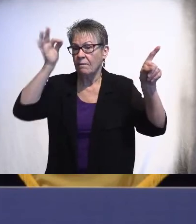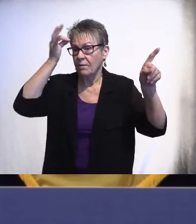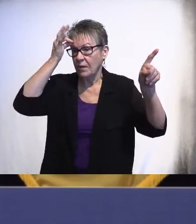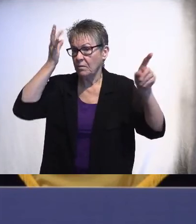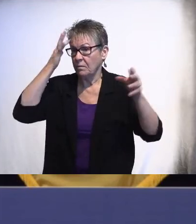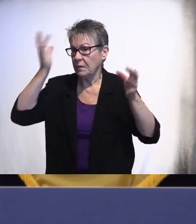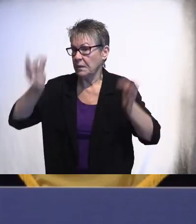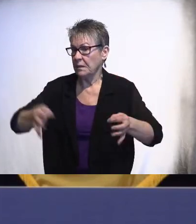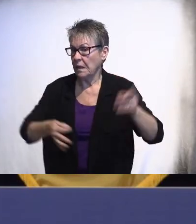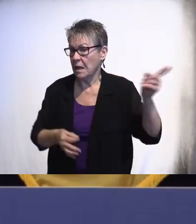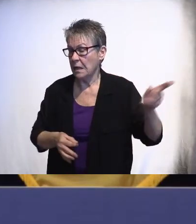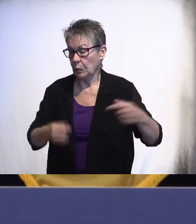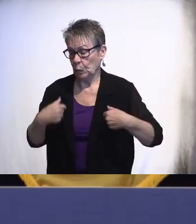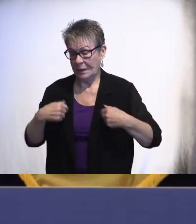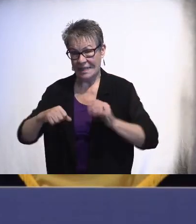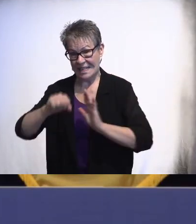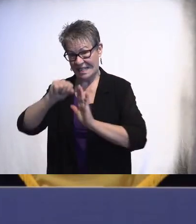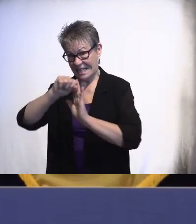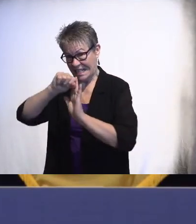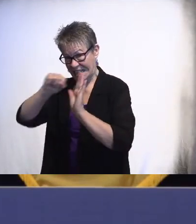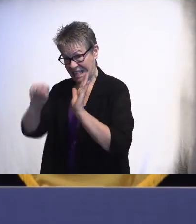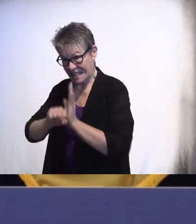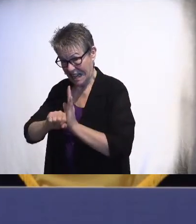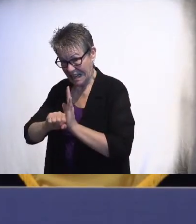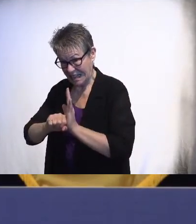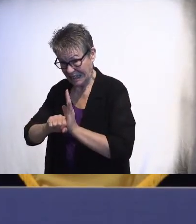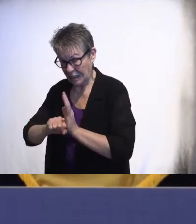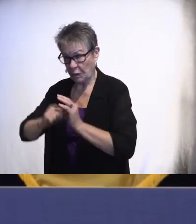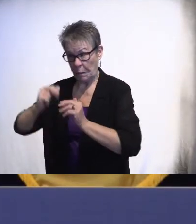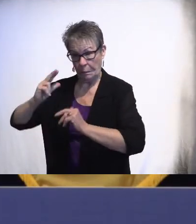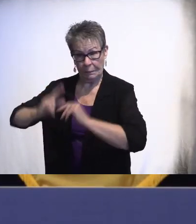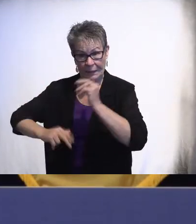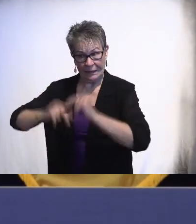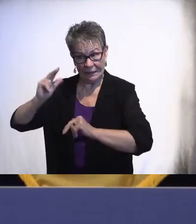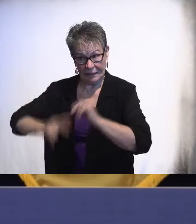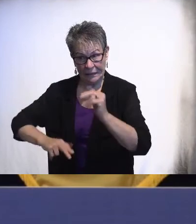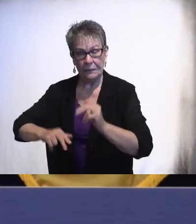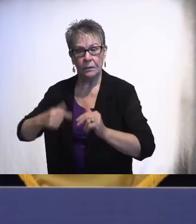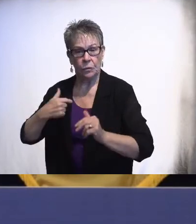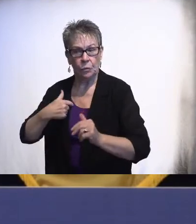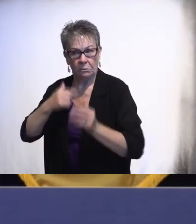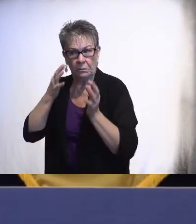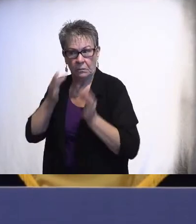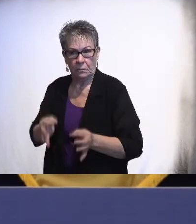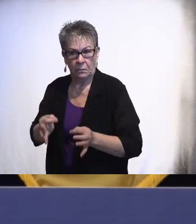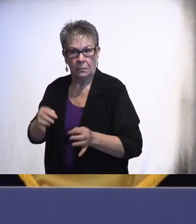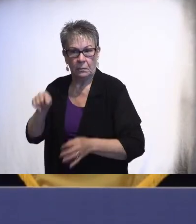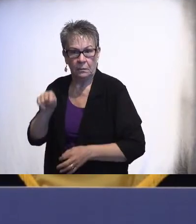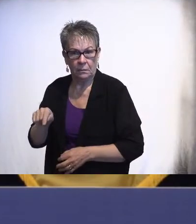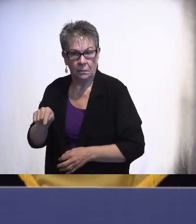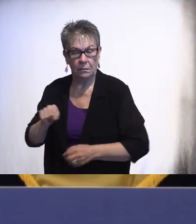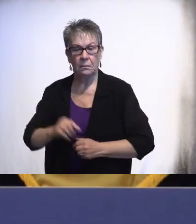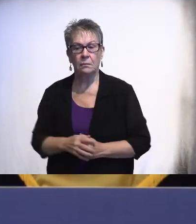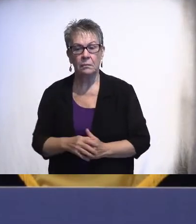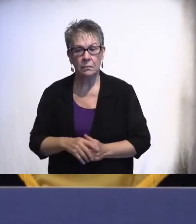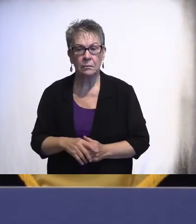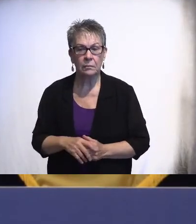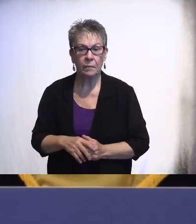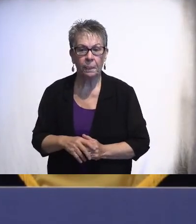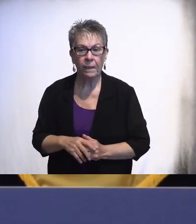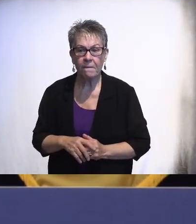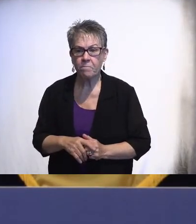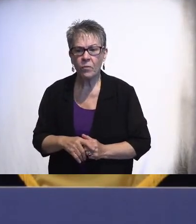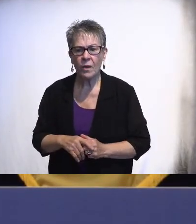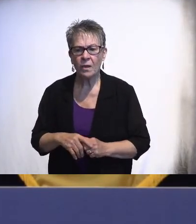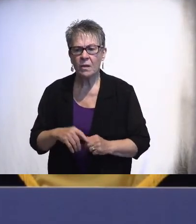assume that we'll be looking at. No, rate of vaccination, it is an either or. It's a whole series of data points that we've been looking at, and that is one